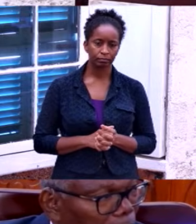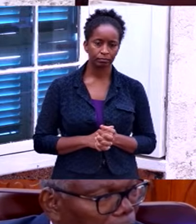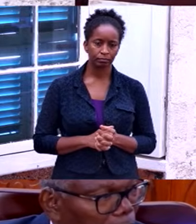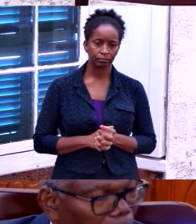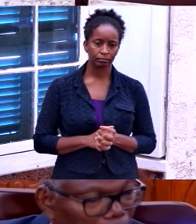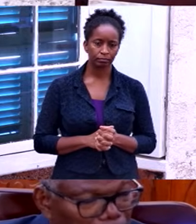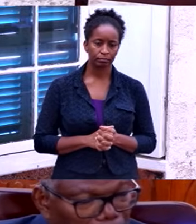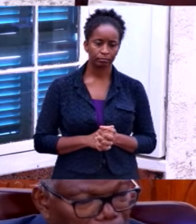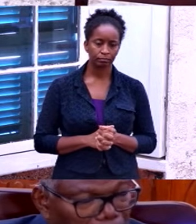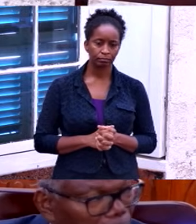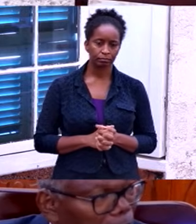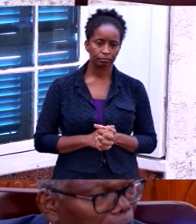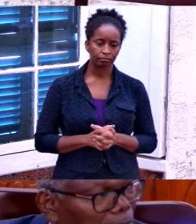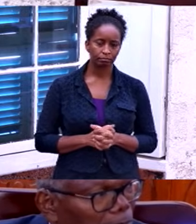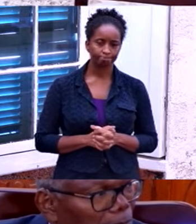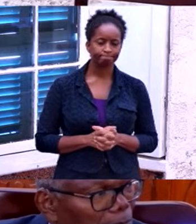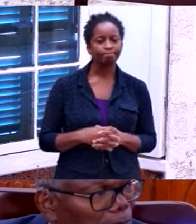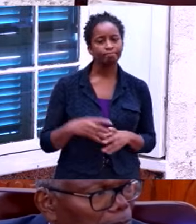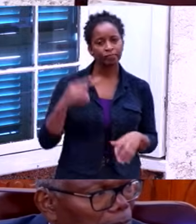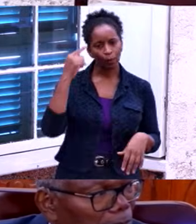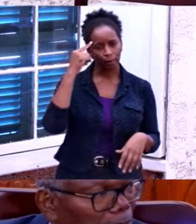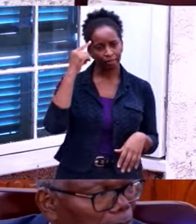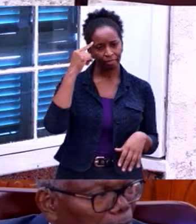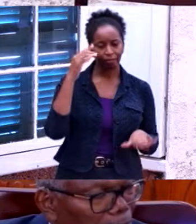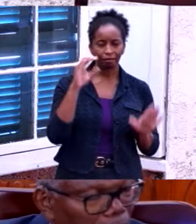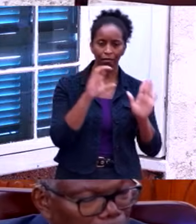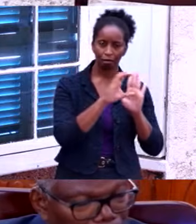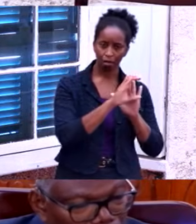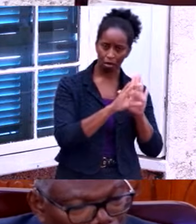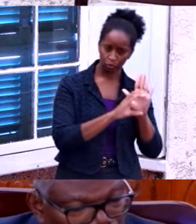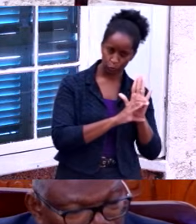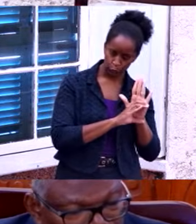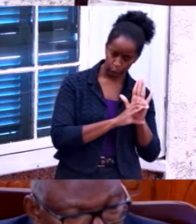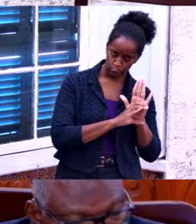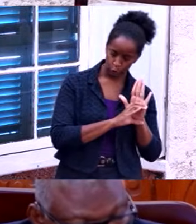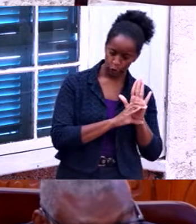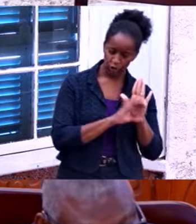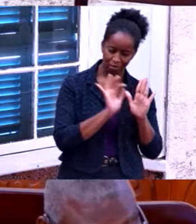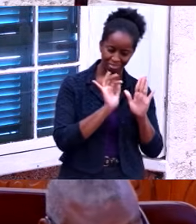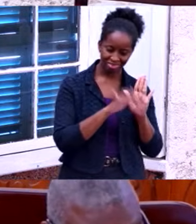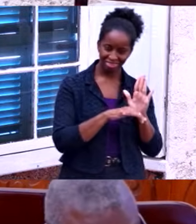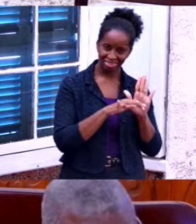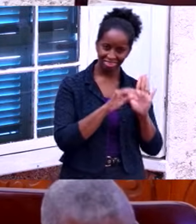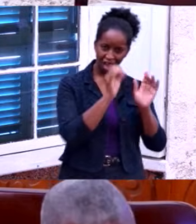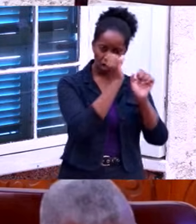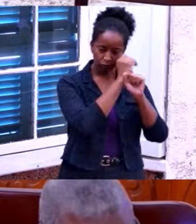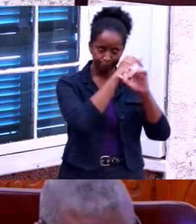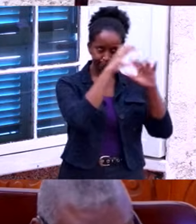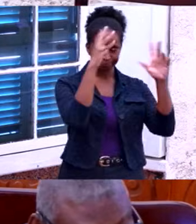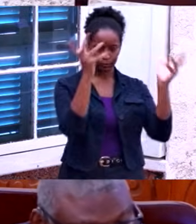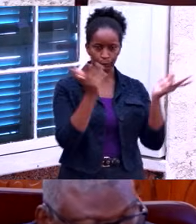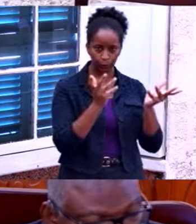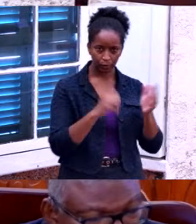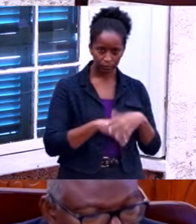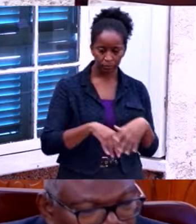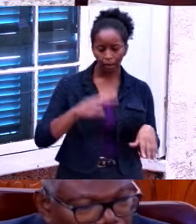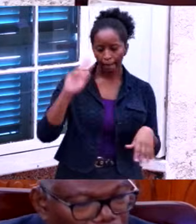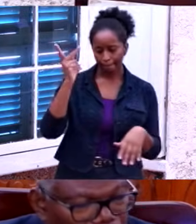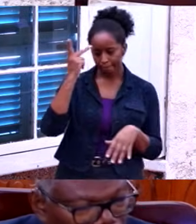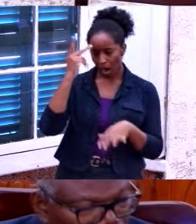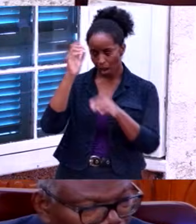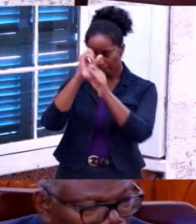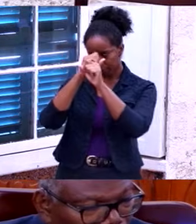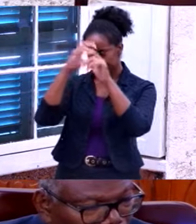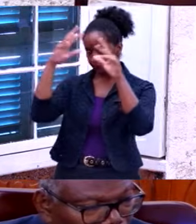or a parliament cannot be fixed. They must reflect